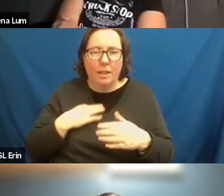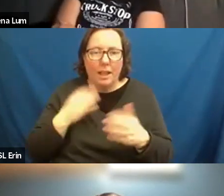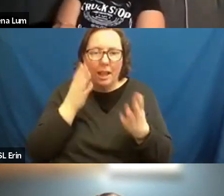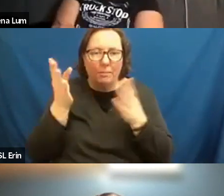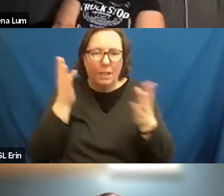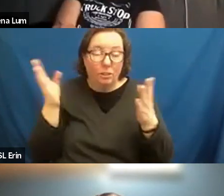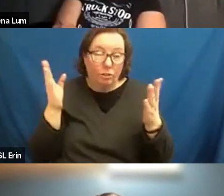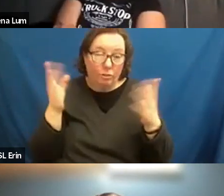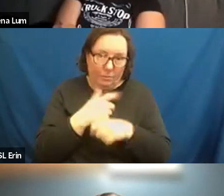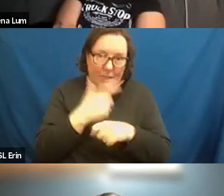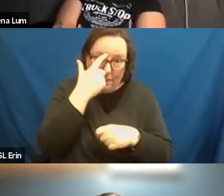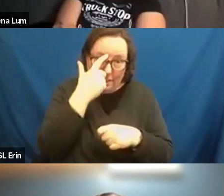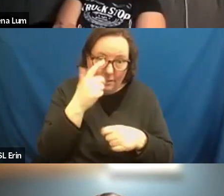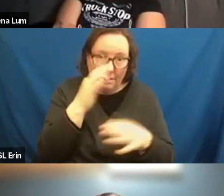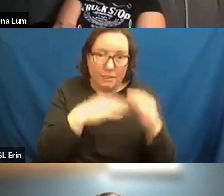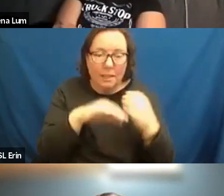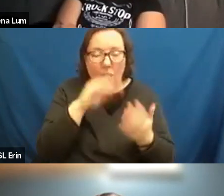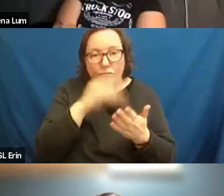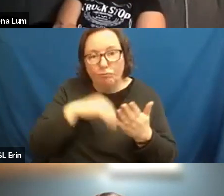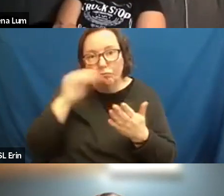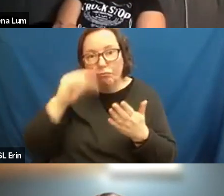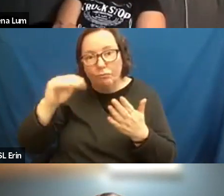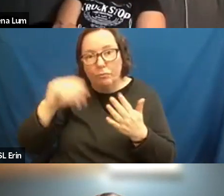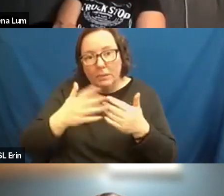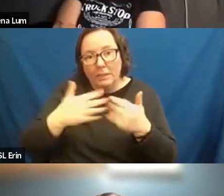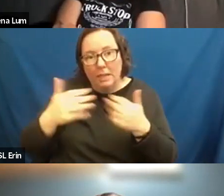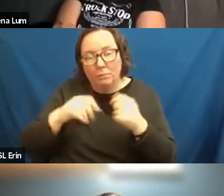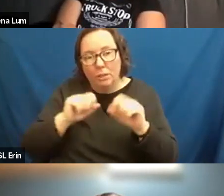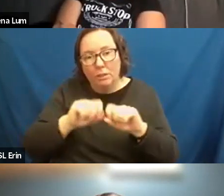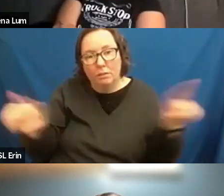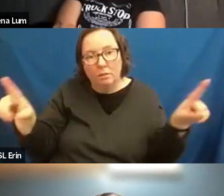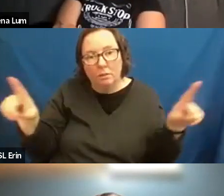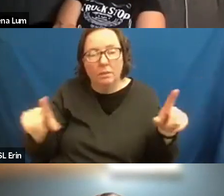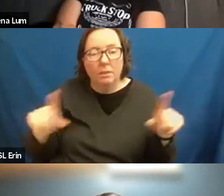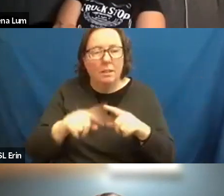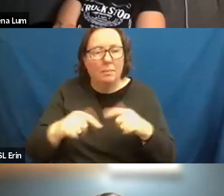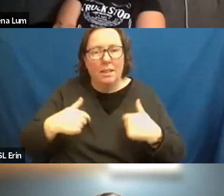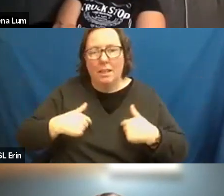But I was really brought in for the kind of the